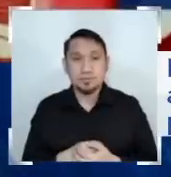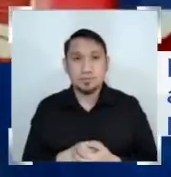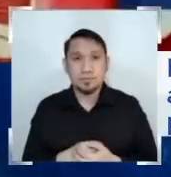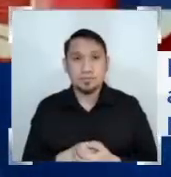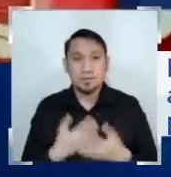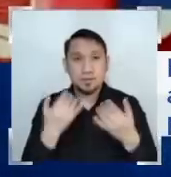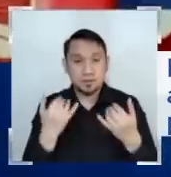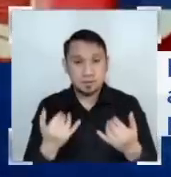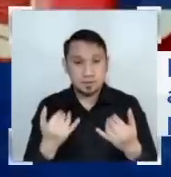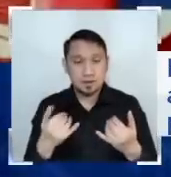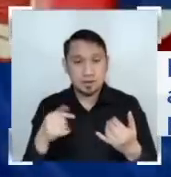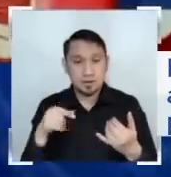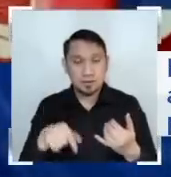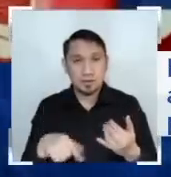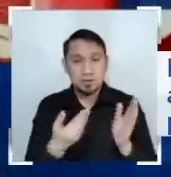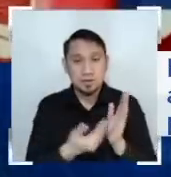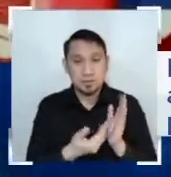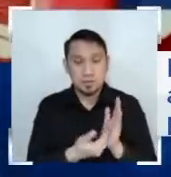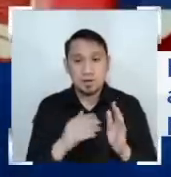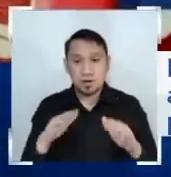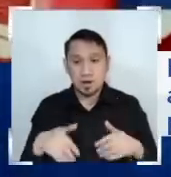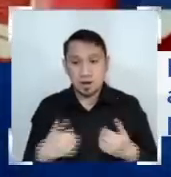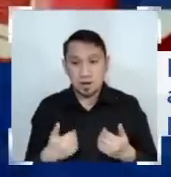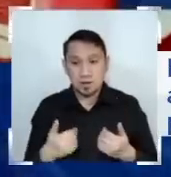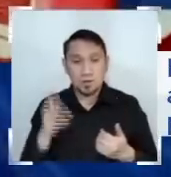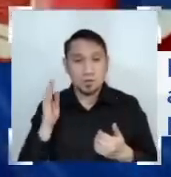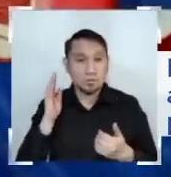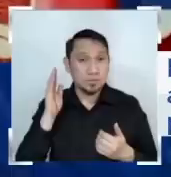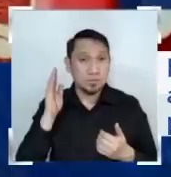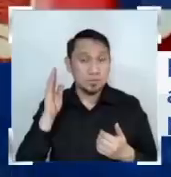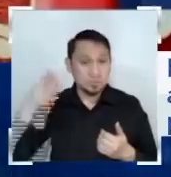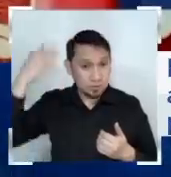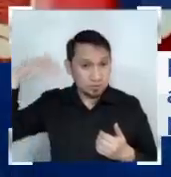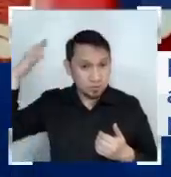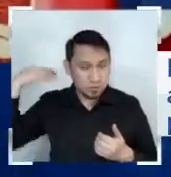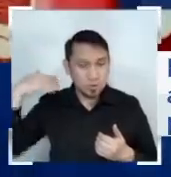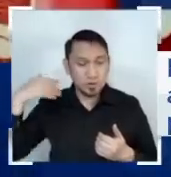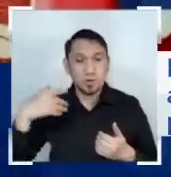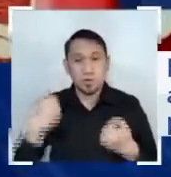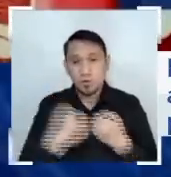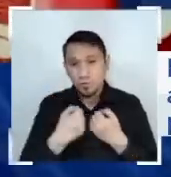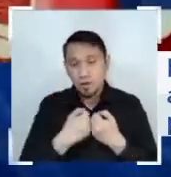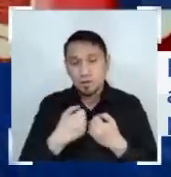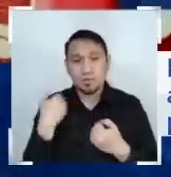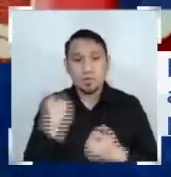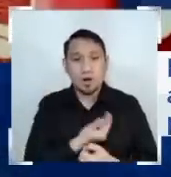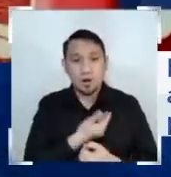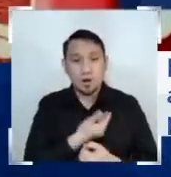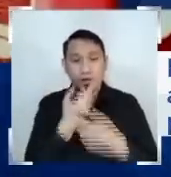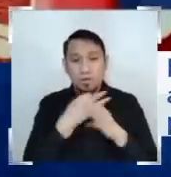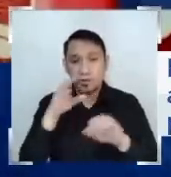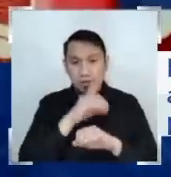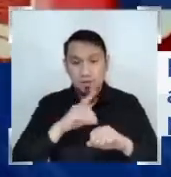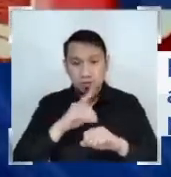testament to how our forefathers fought for the freedoms that we enjoy today. May it inspire us